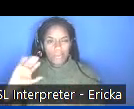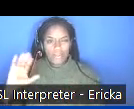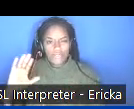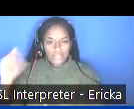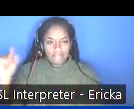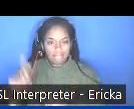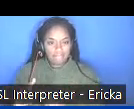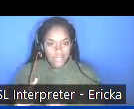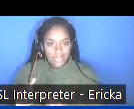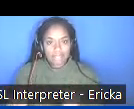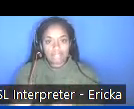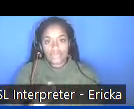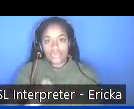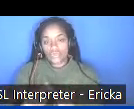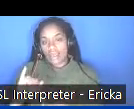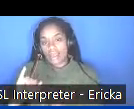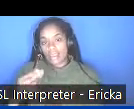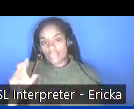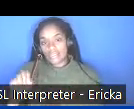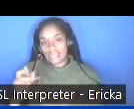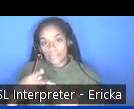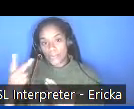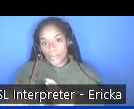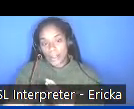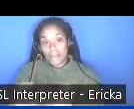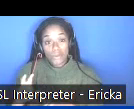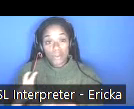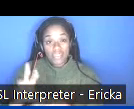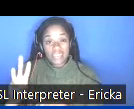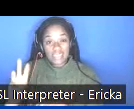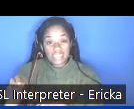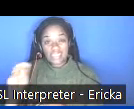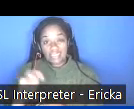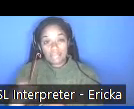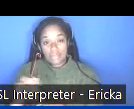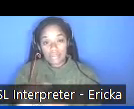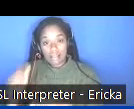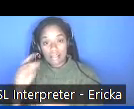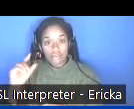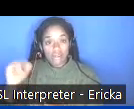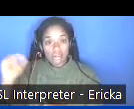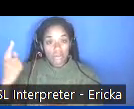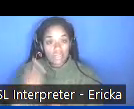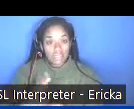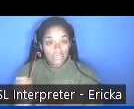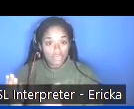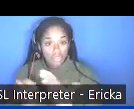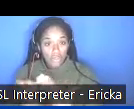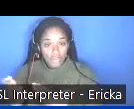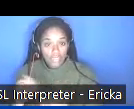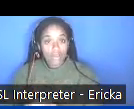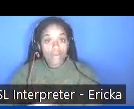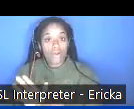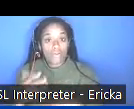the IHSS program, investing $60 million for adult day services COVID